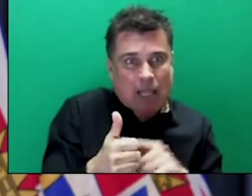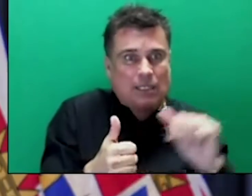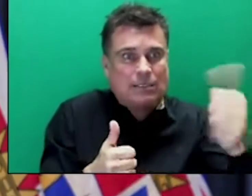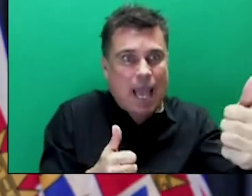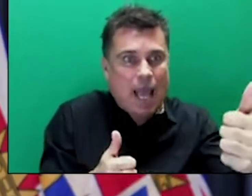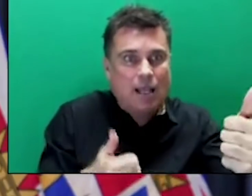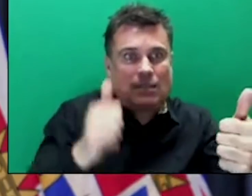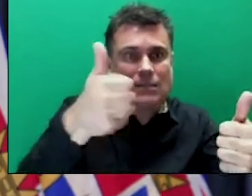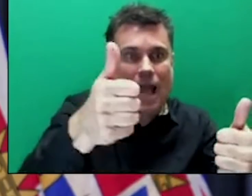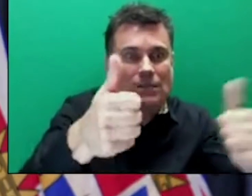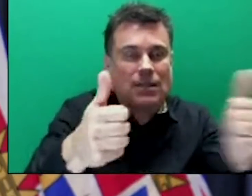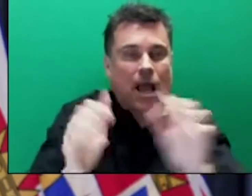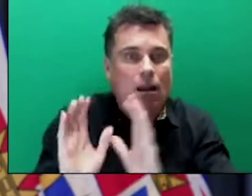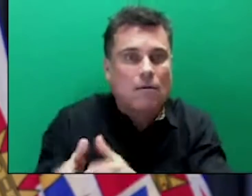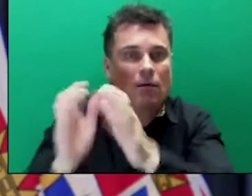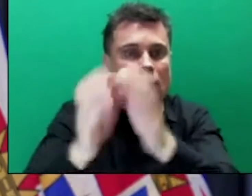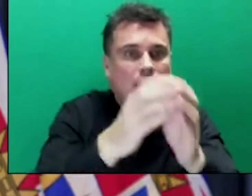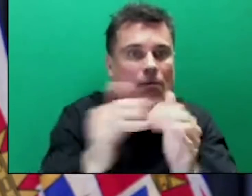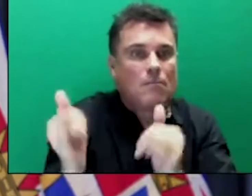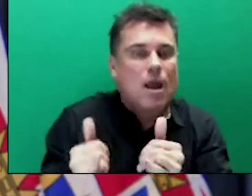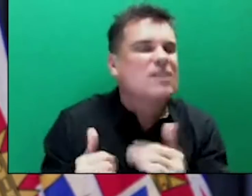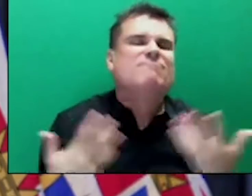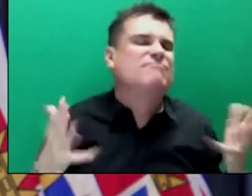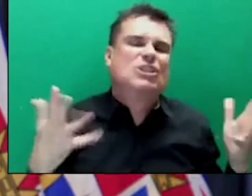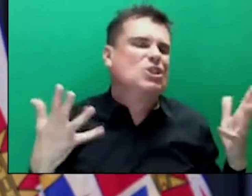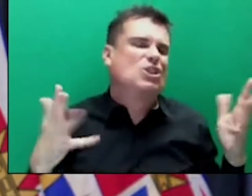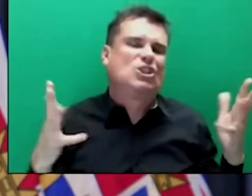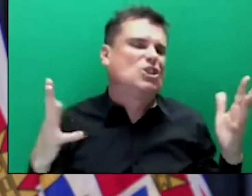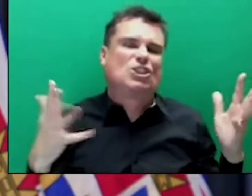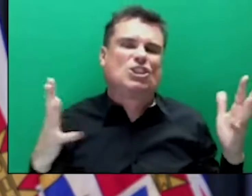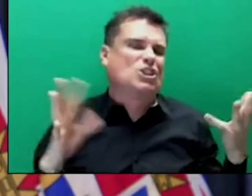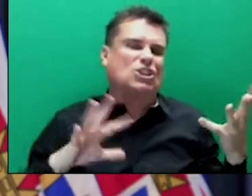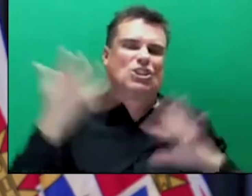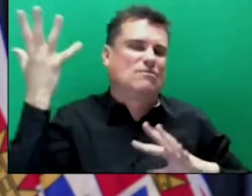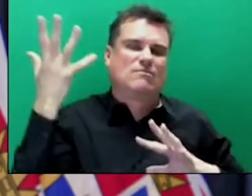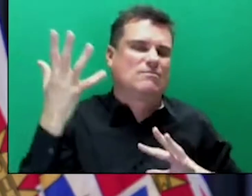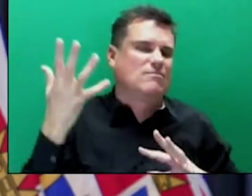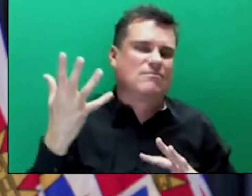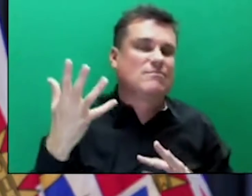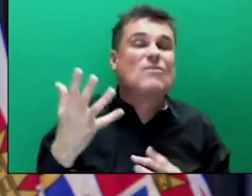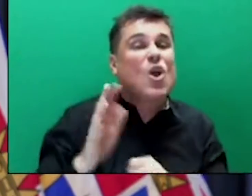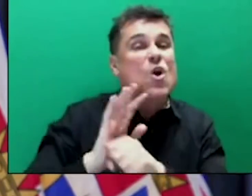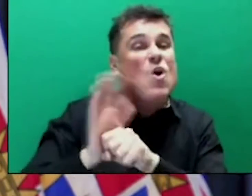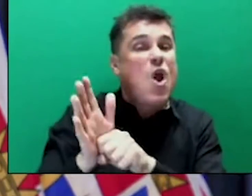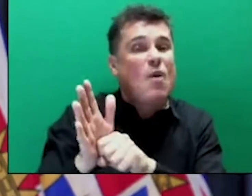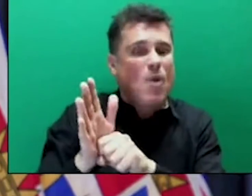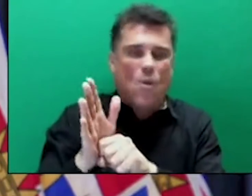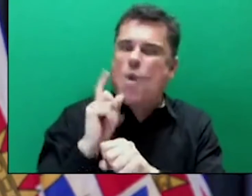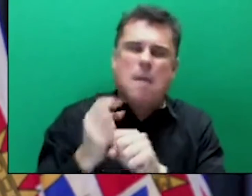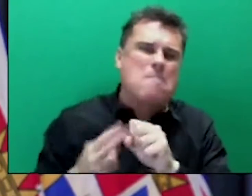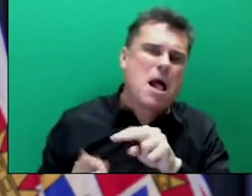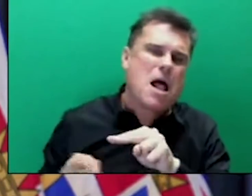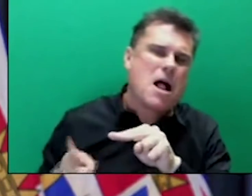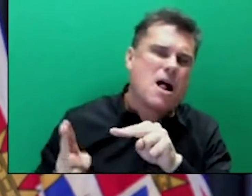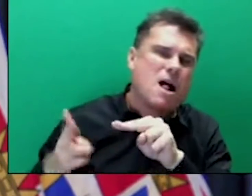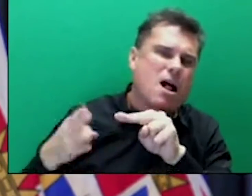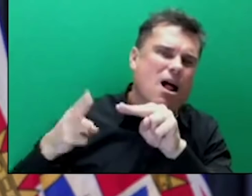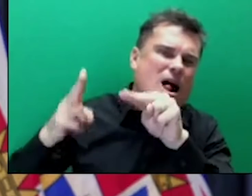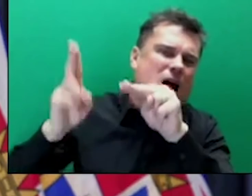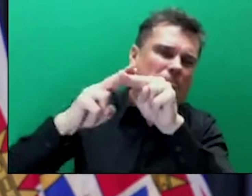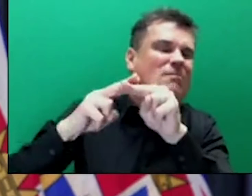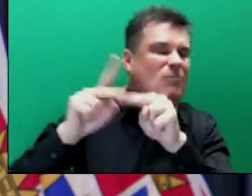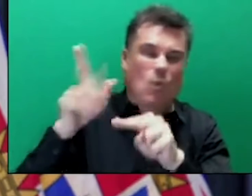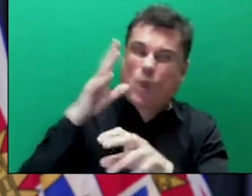know that that's where this virus is transmitted, and particularly over this holiday period, we don't want to be exposing our